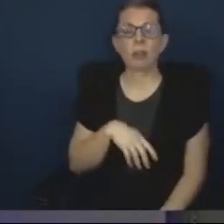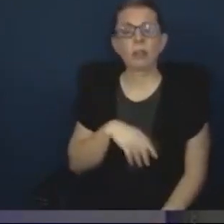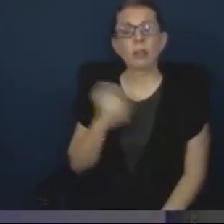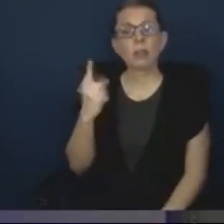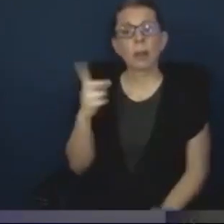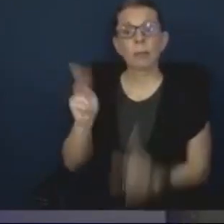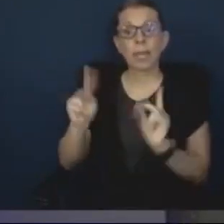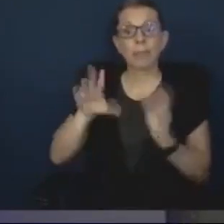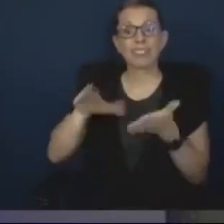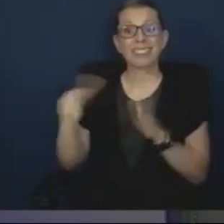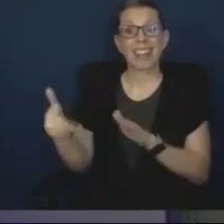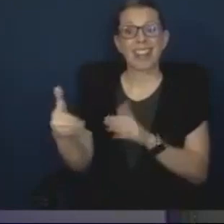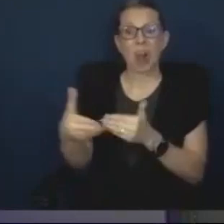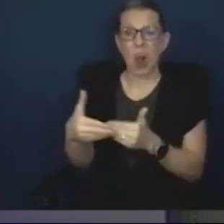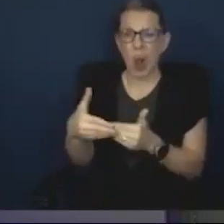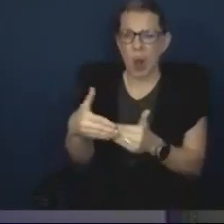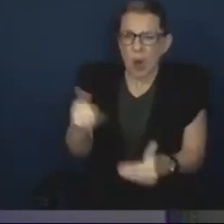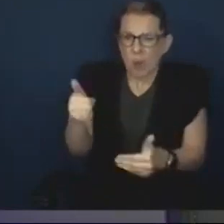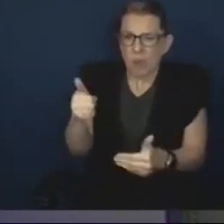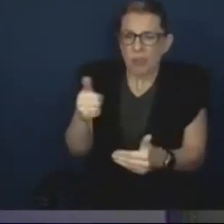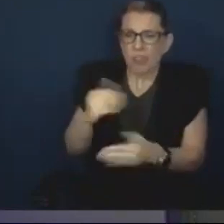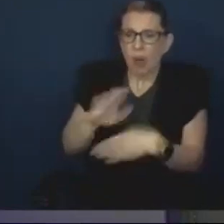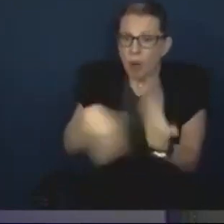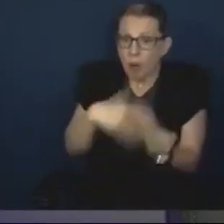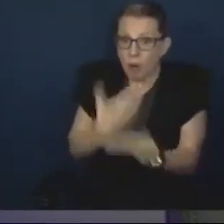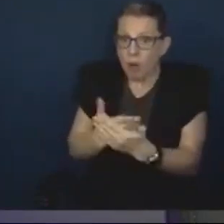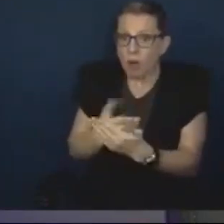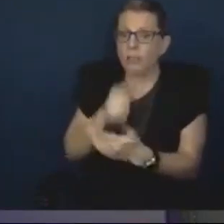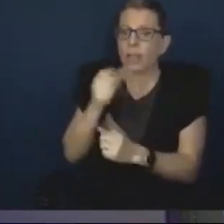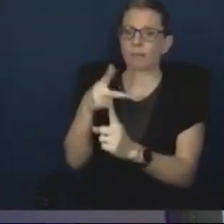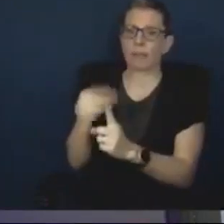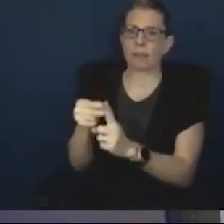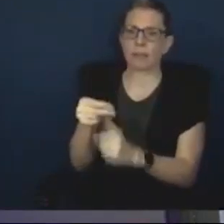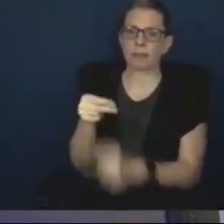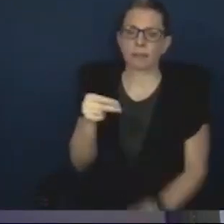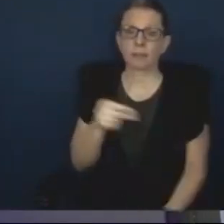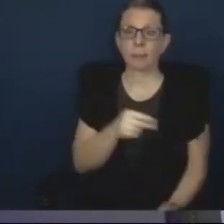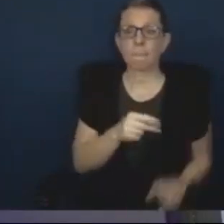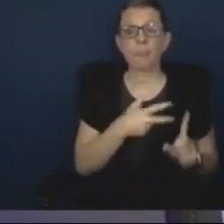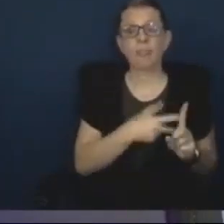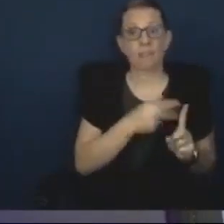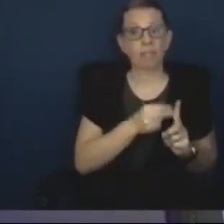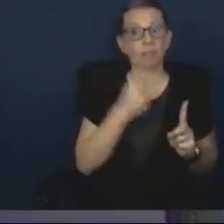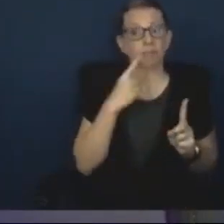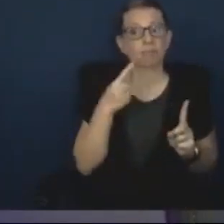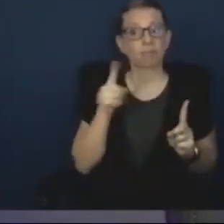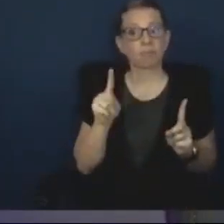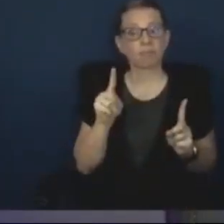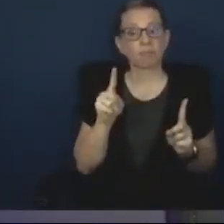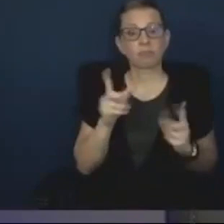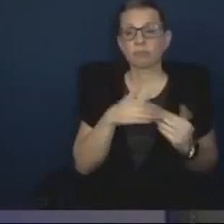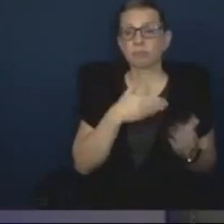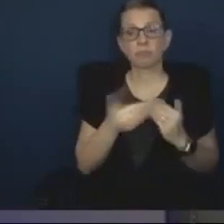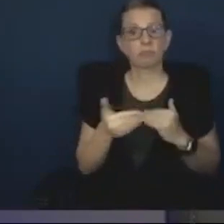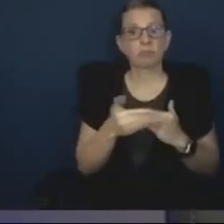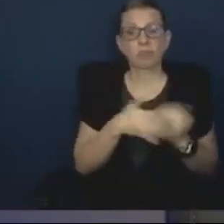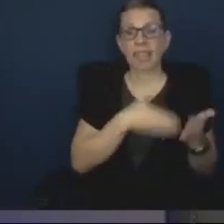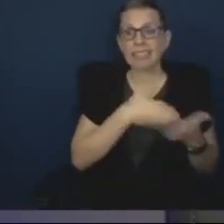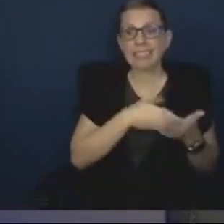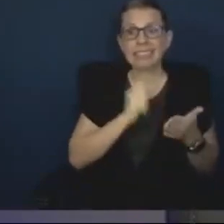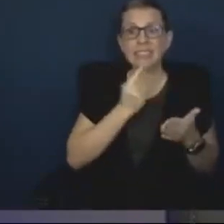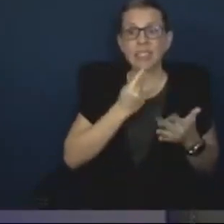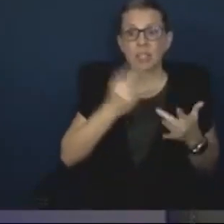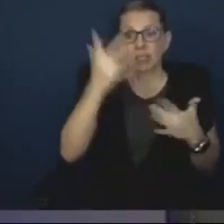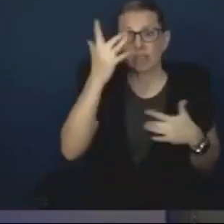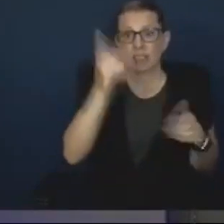almost exclusively unvaccinated. So the vaccination works even against severe illness and death. We